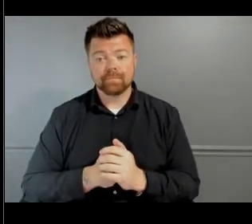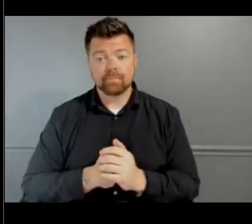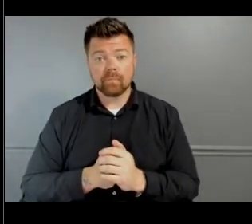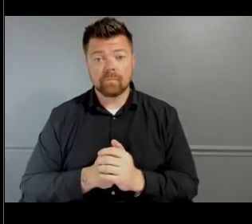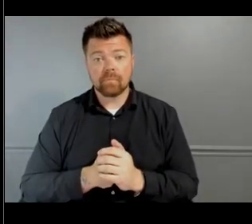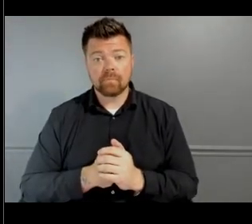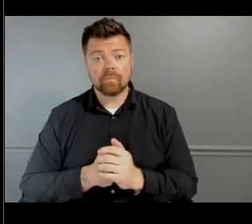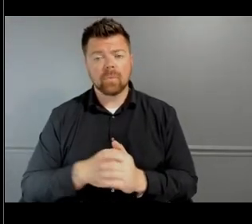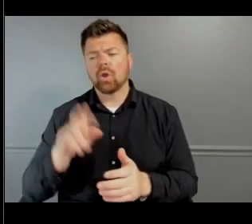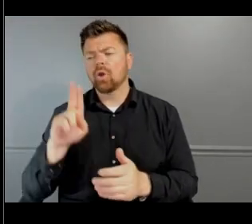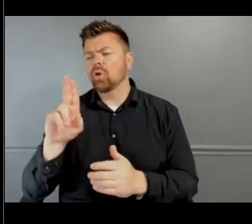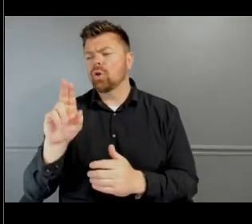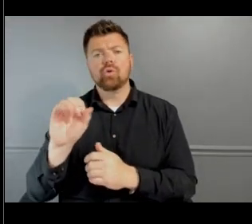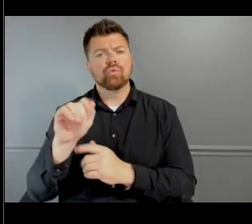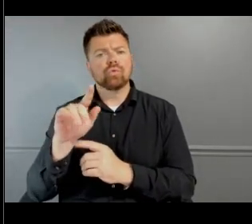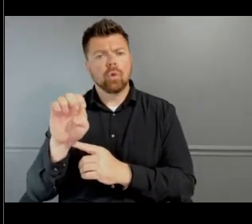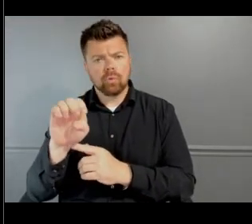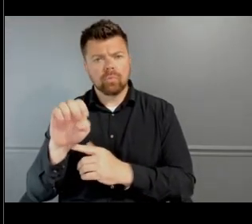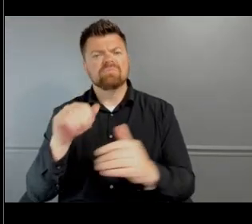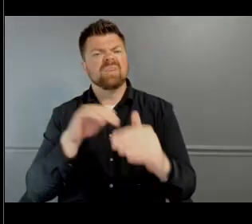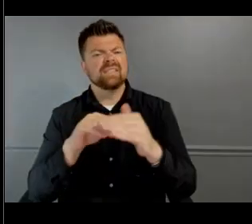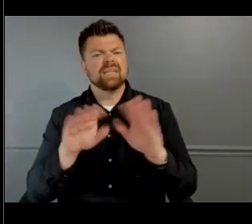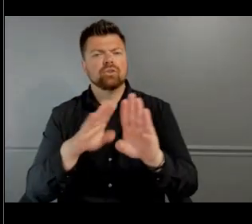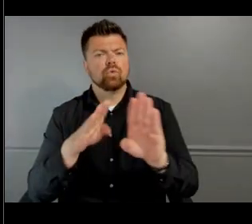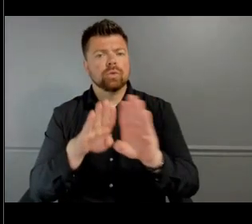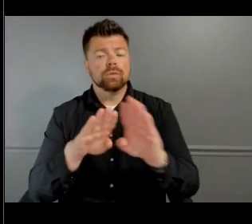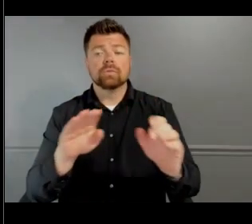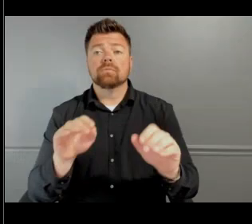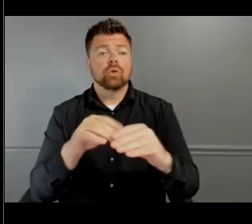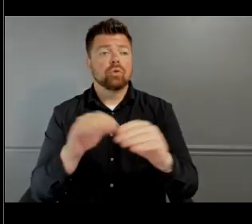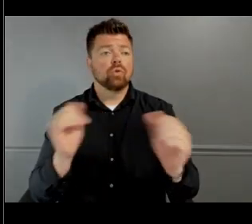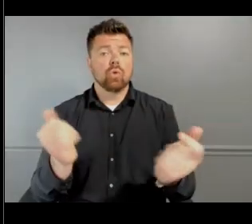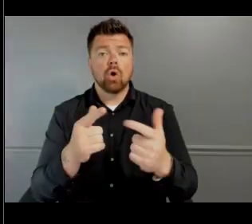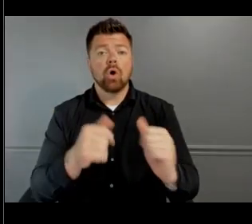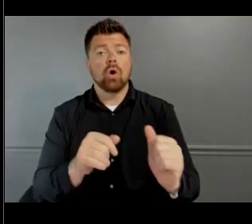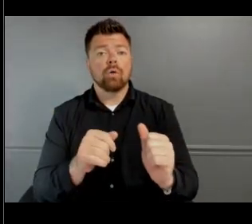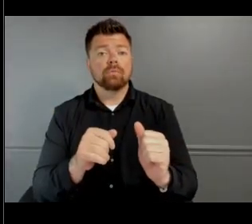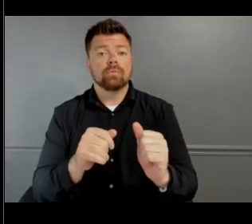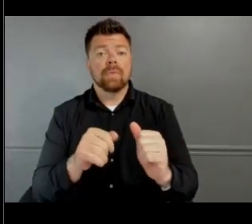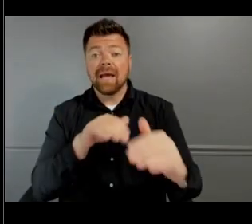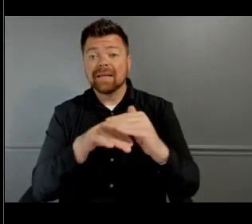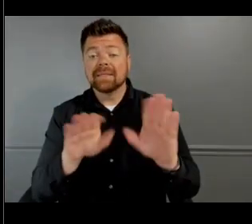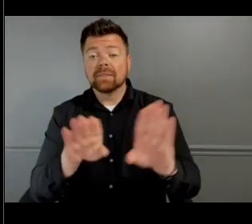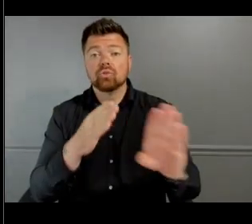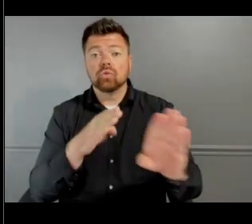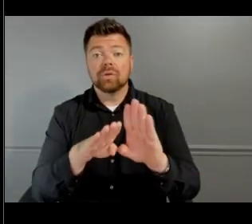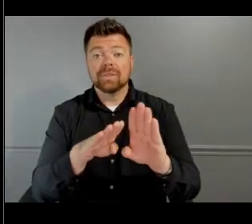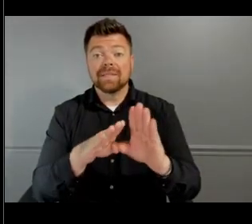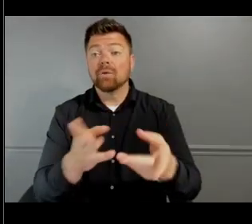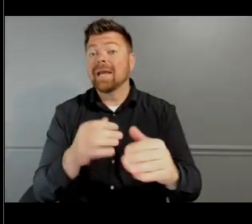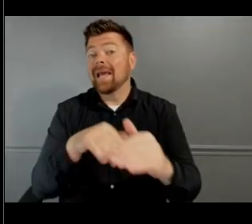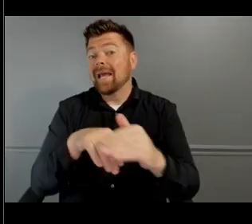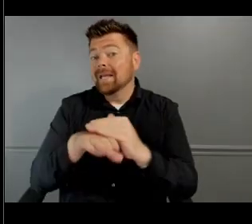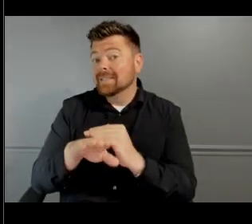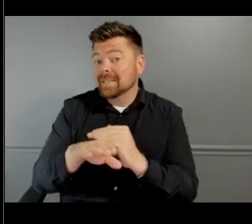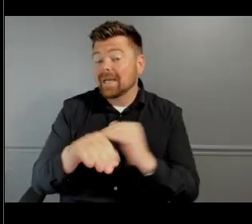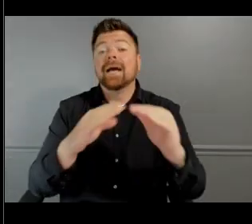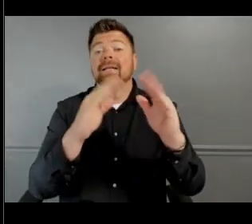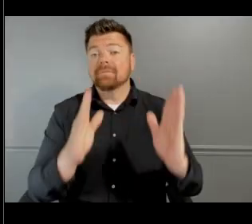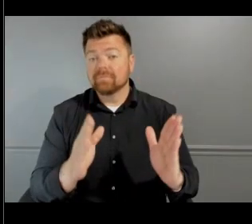Usable doors include all passage doors within the covered dwelling unit, such as